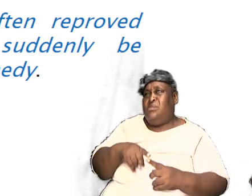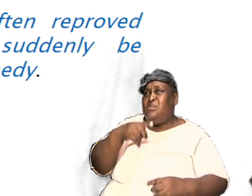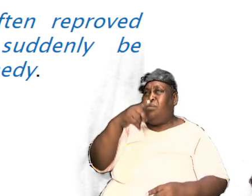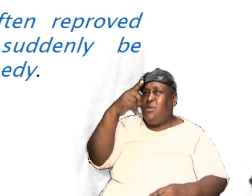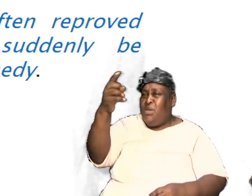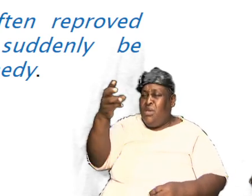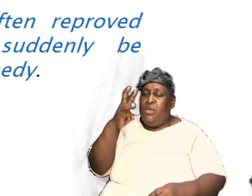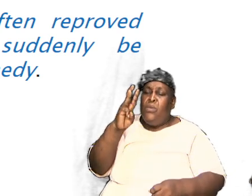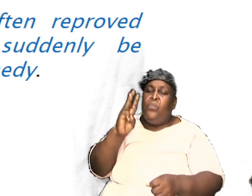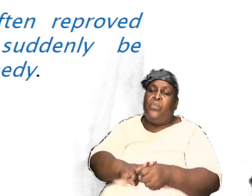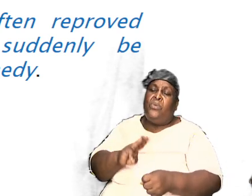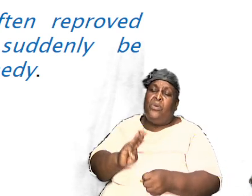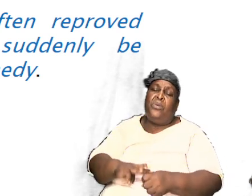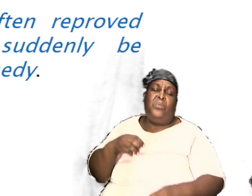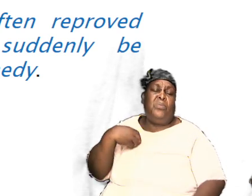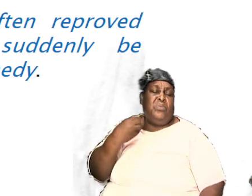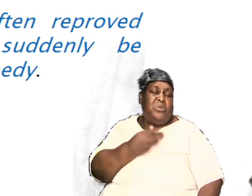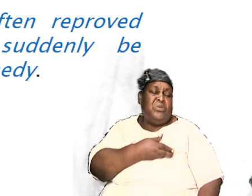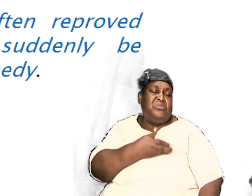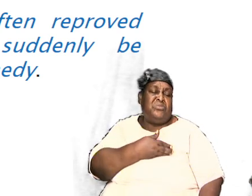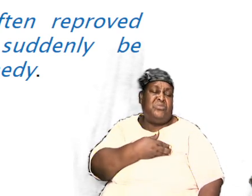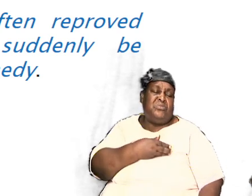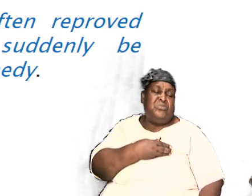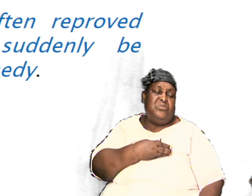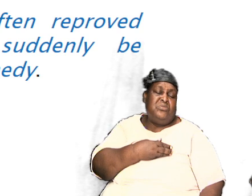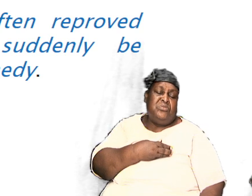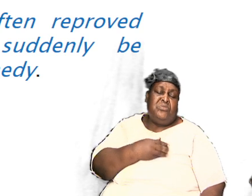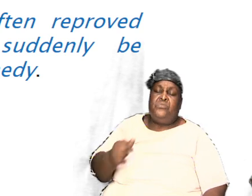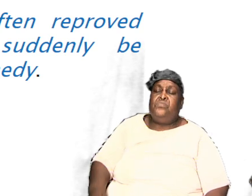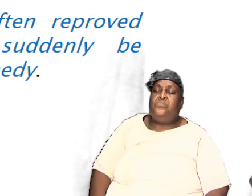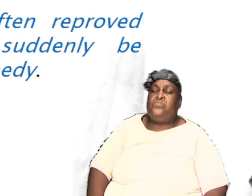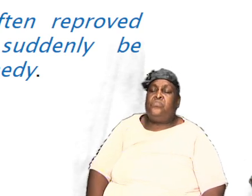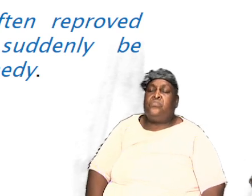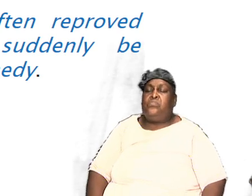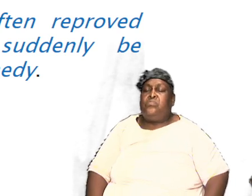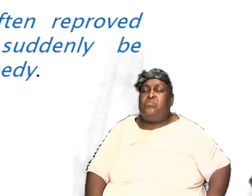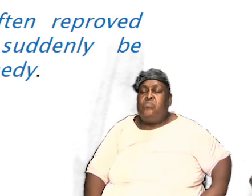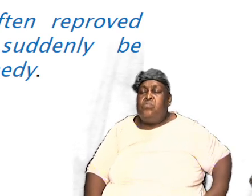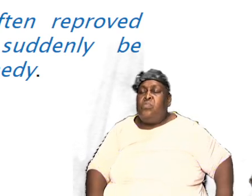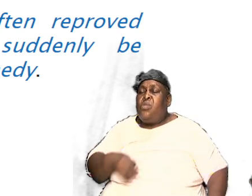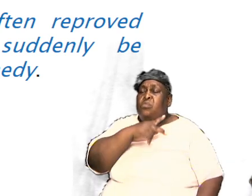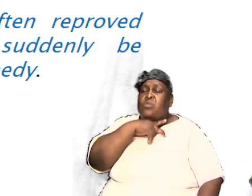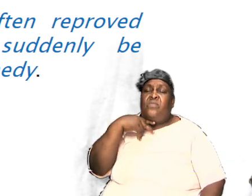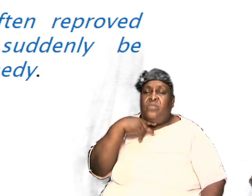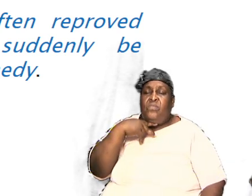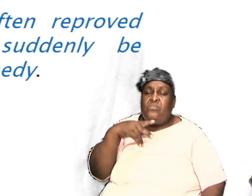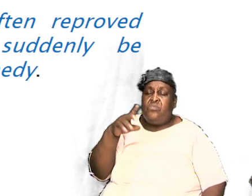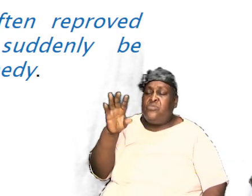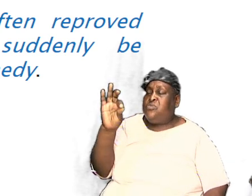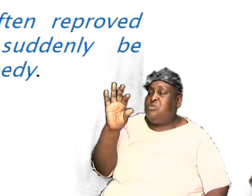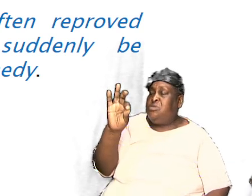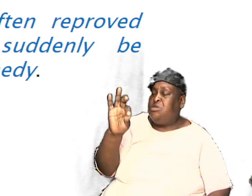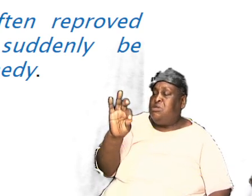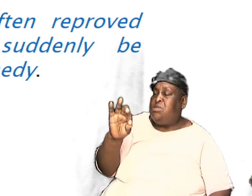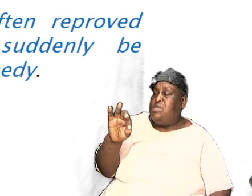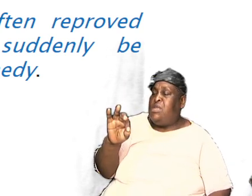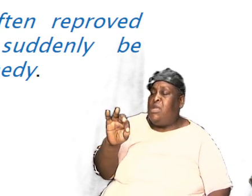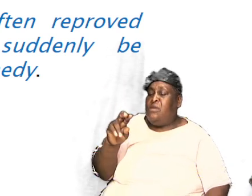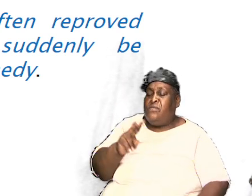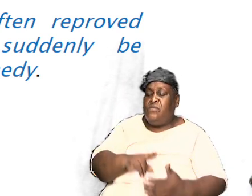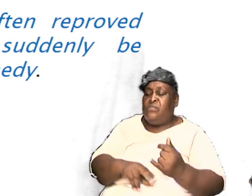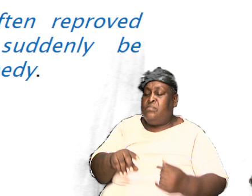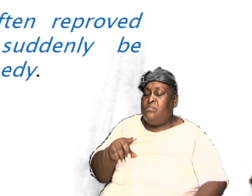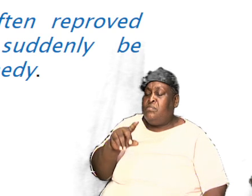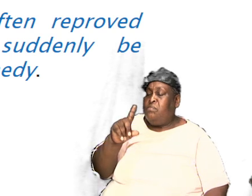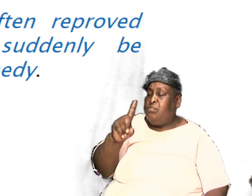first warns. And we can go back to the scripture in Proverbs 29, verse 1. See that being often